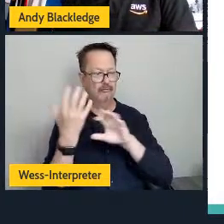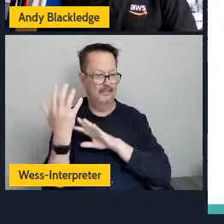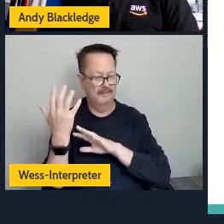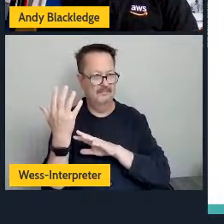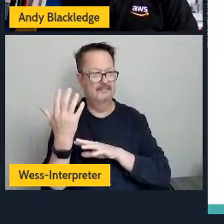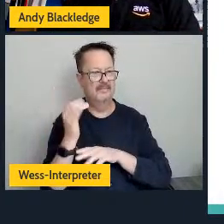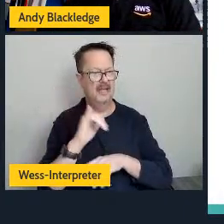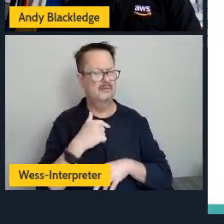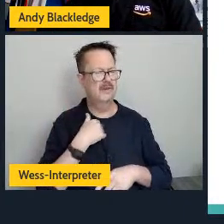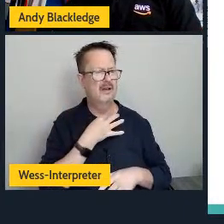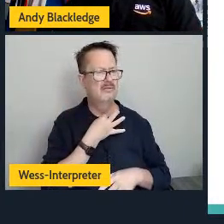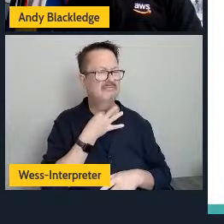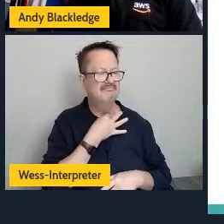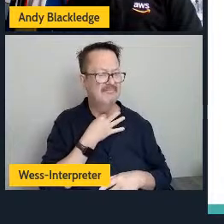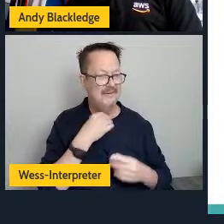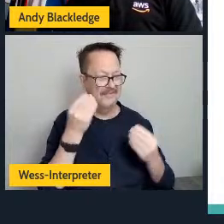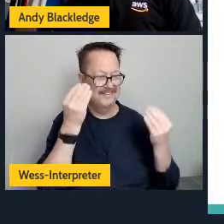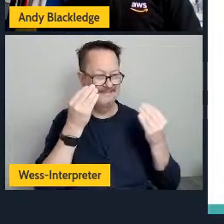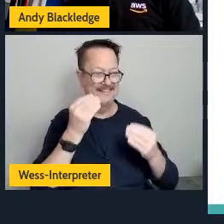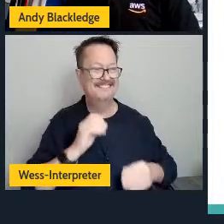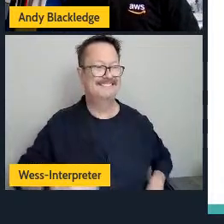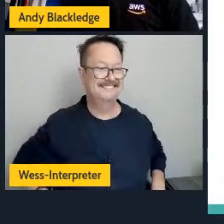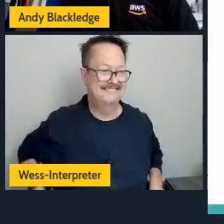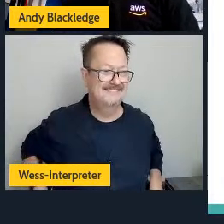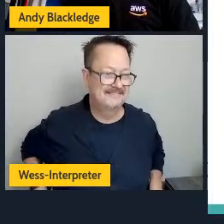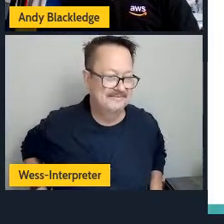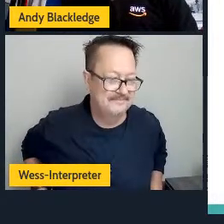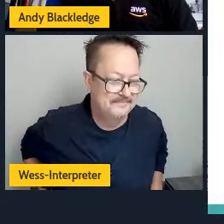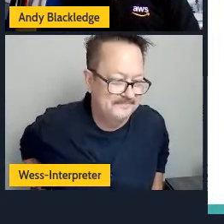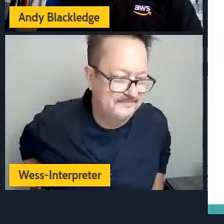what I was thinking of.